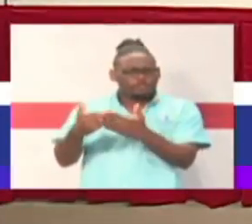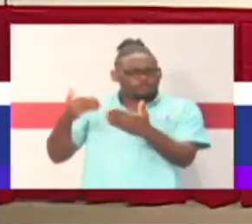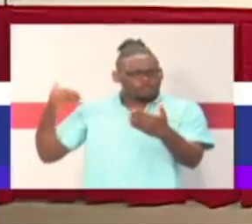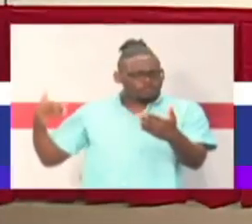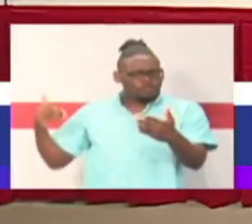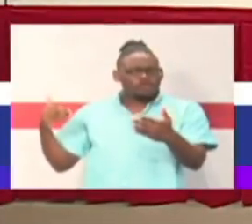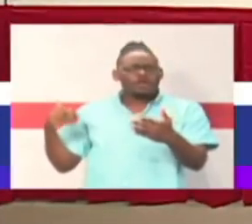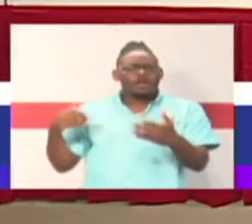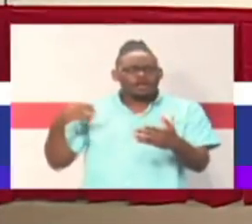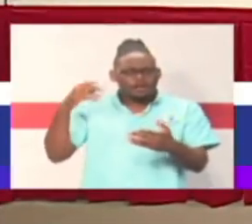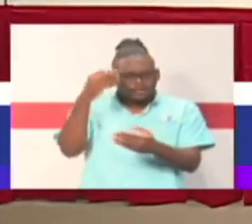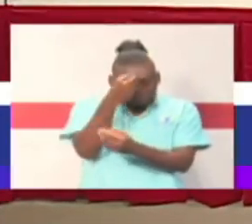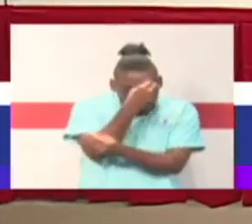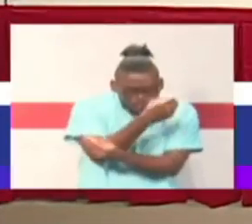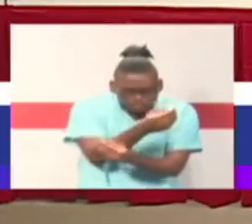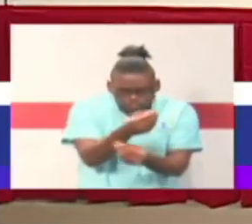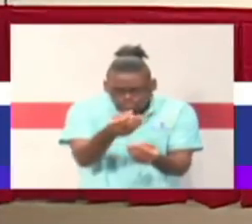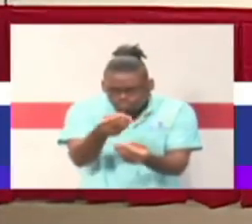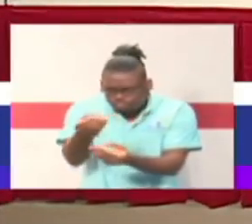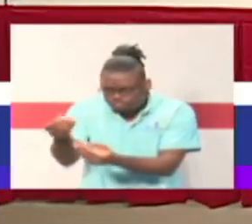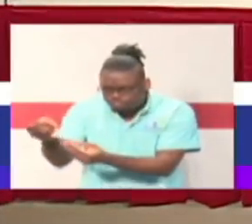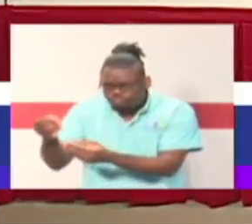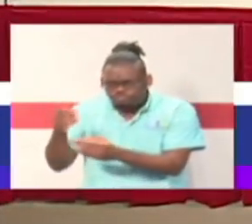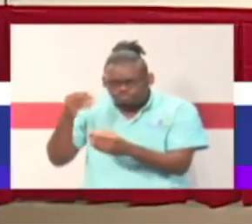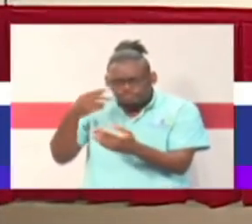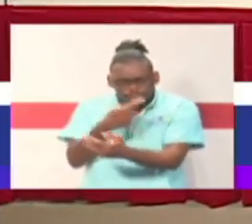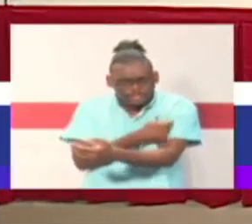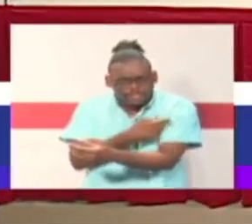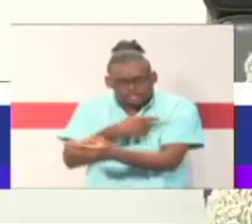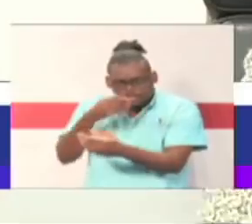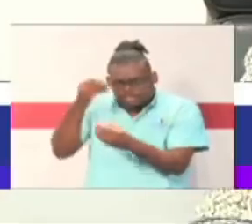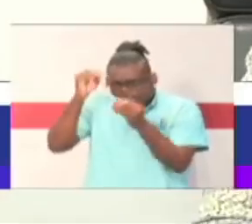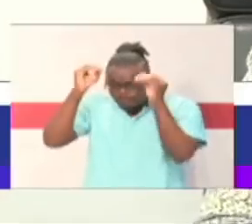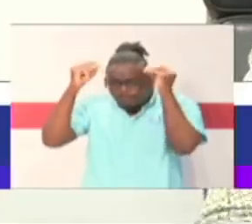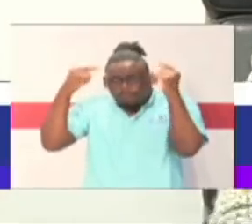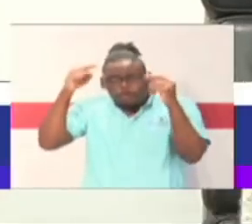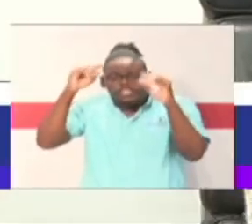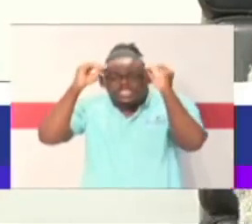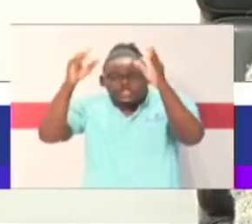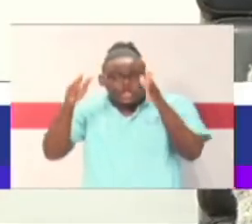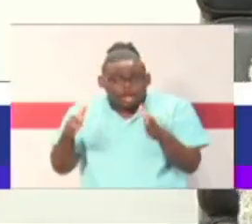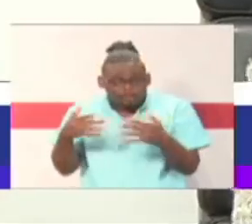Okay, thank you very much, Nadaline. Both questions refer to